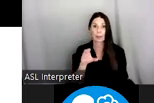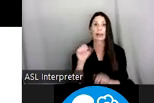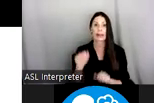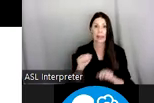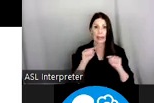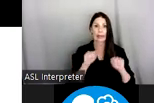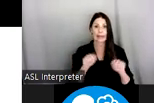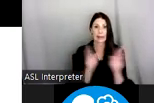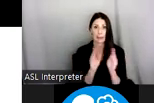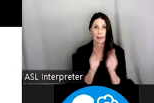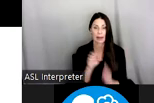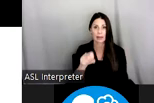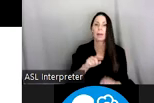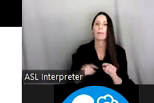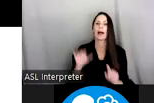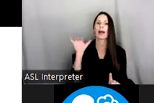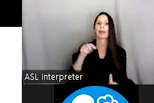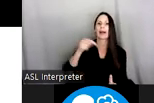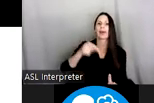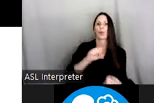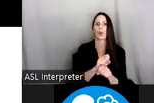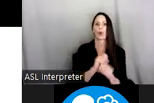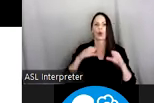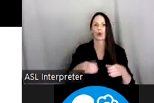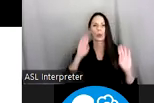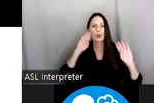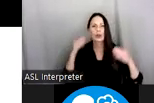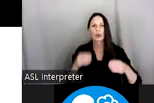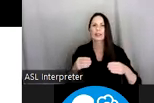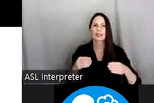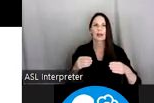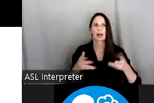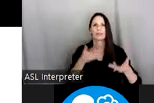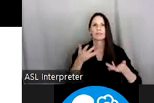essentially that work group will focus on giving,